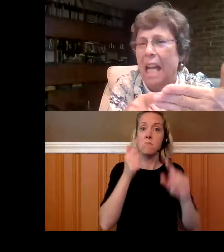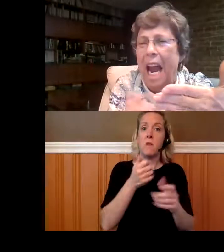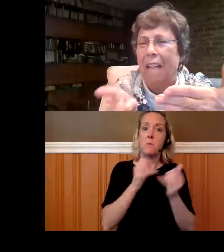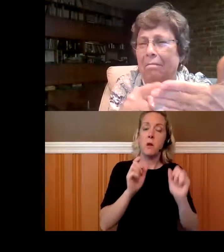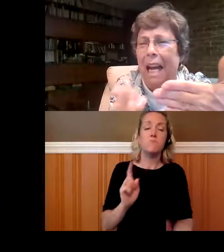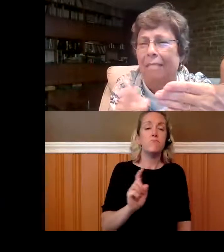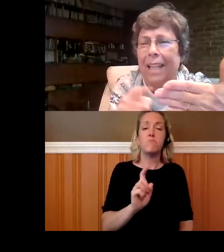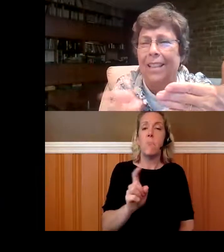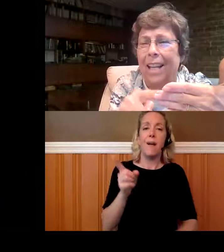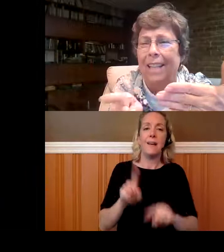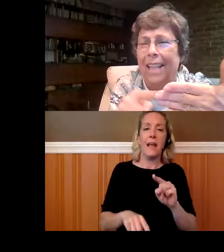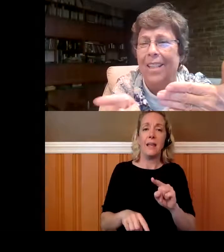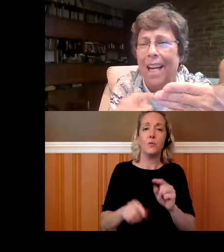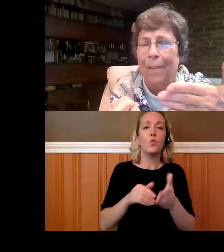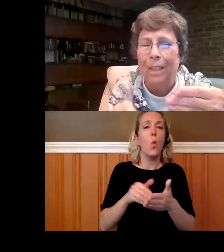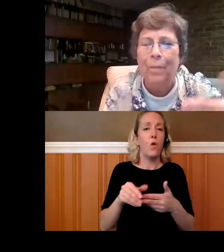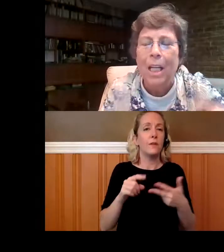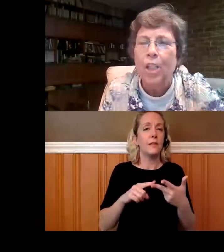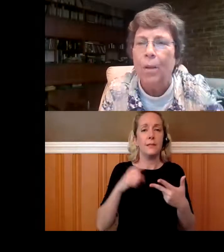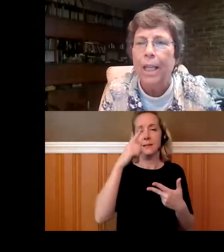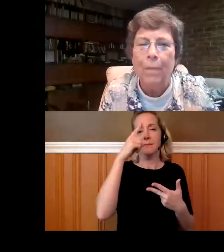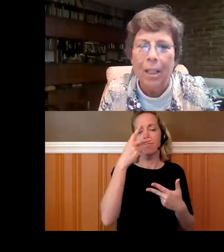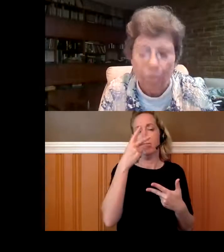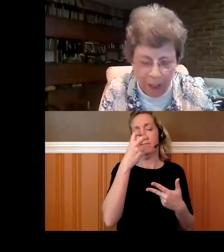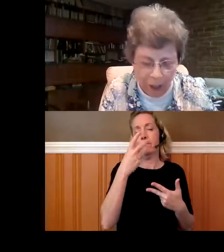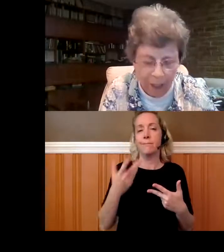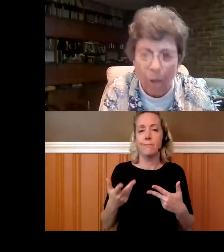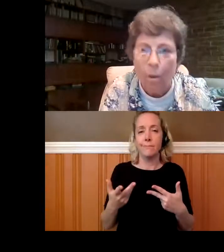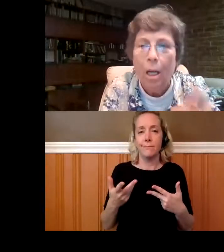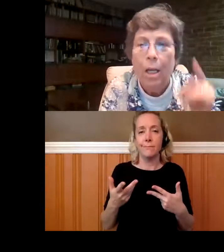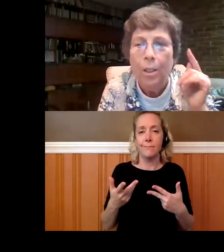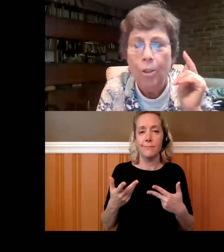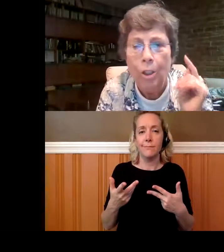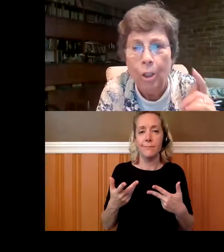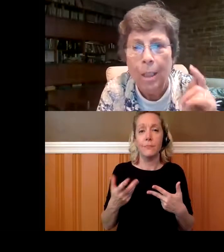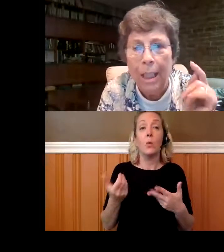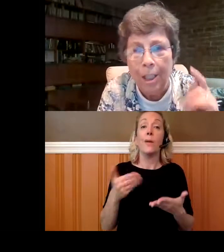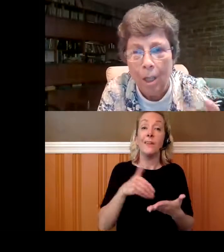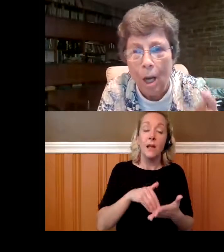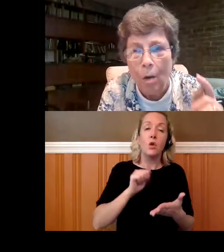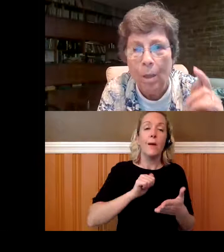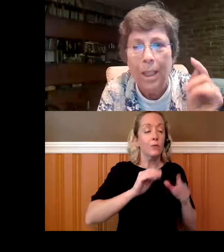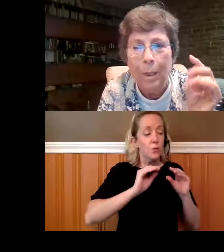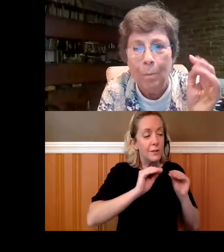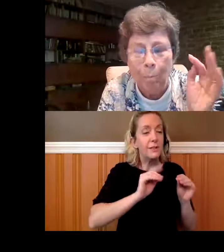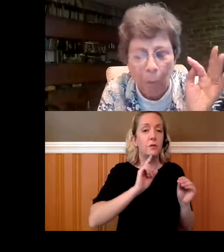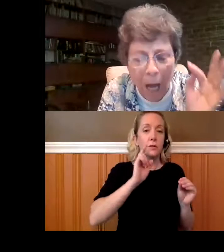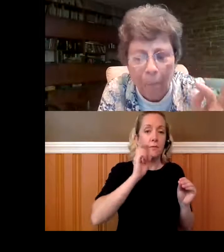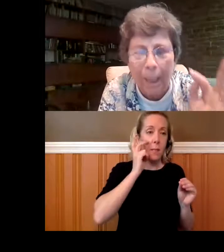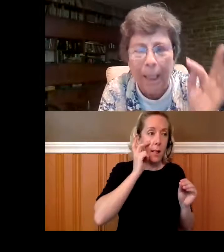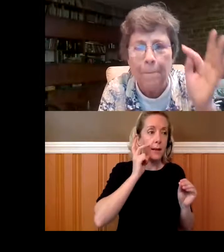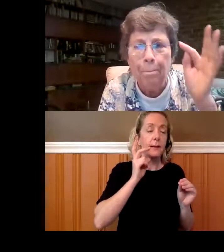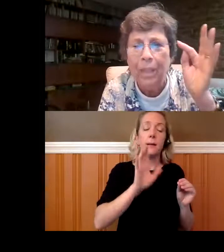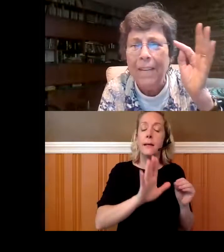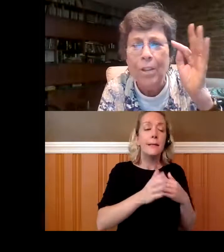they can be incredulous. So your student needs to know that the public, even though you have printed letters